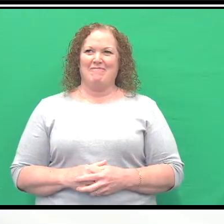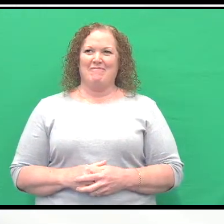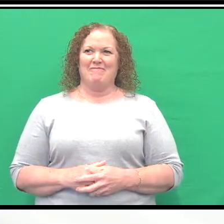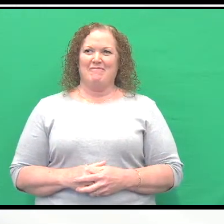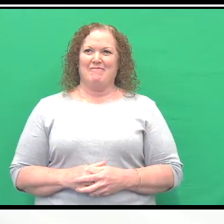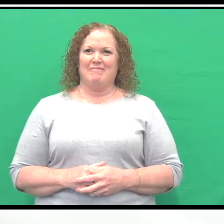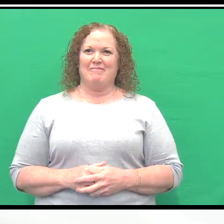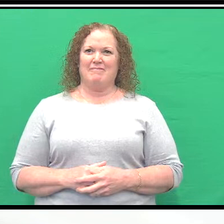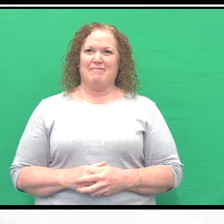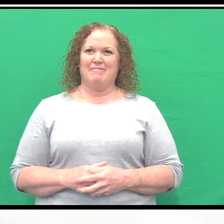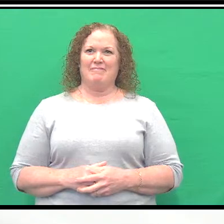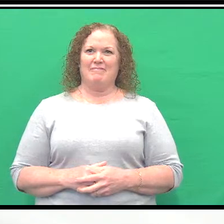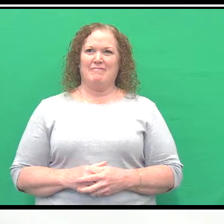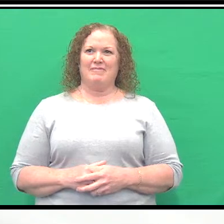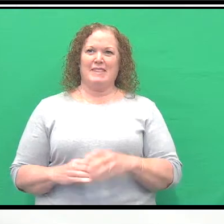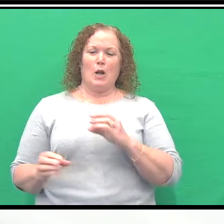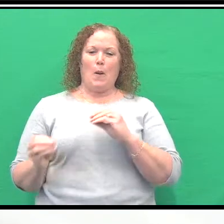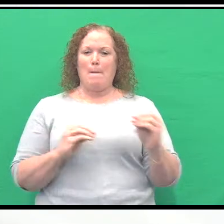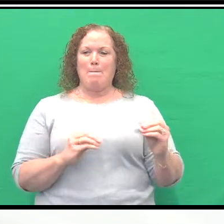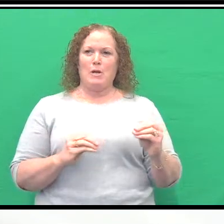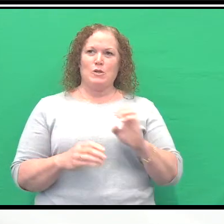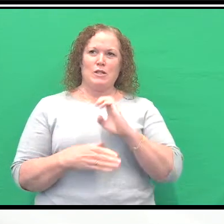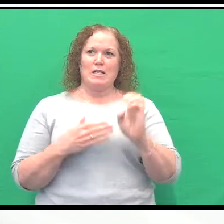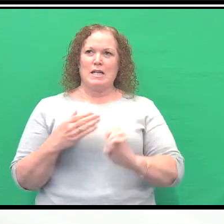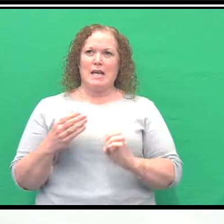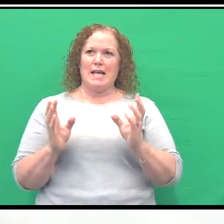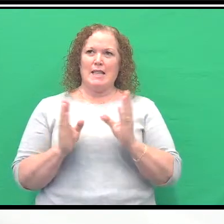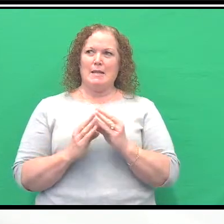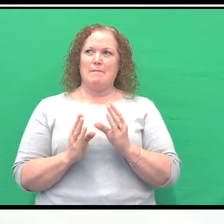With that, can I get a motion to adjourn, please?